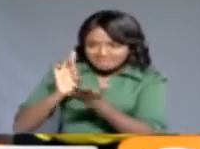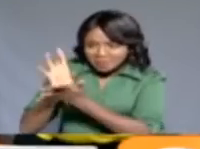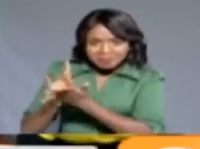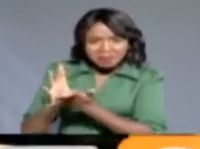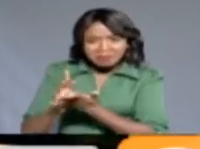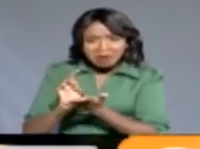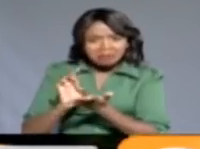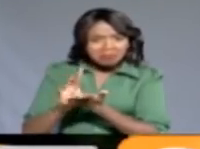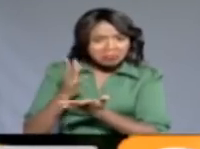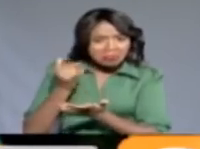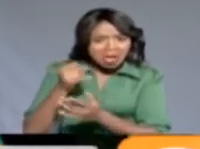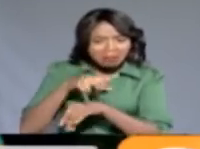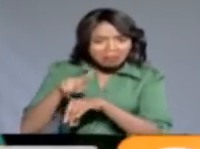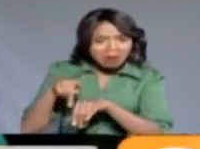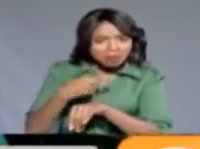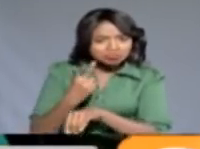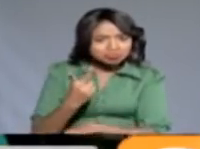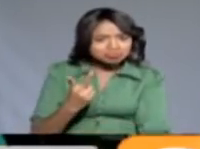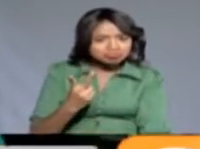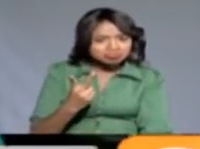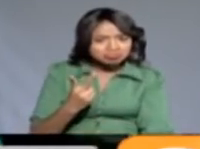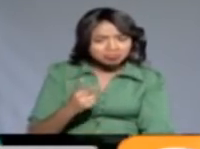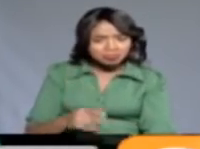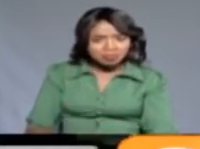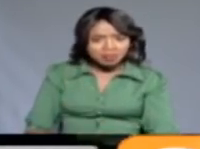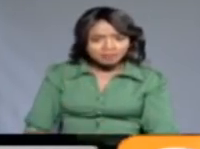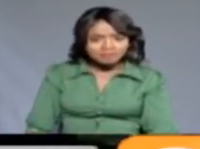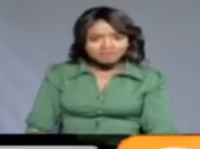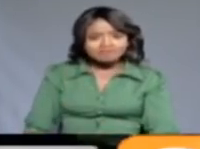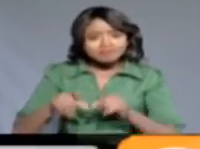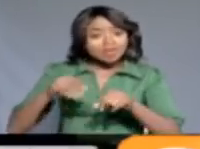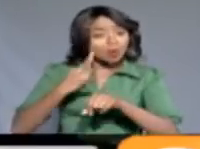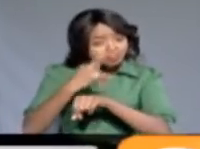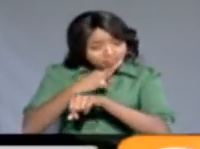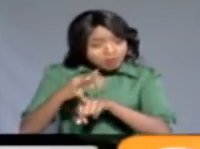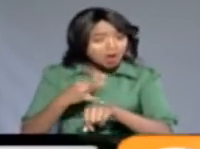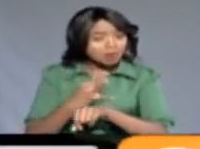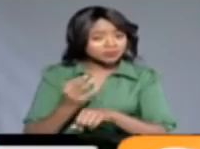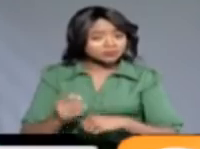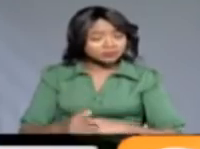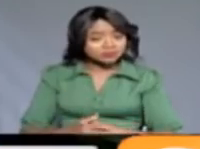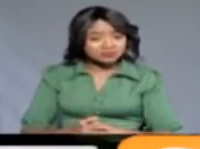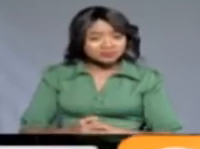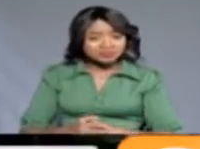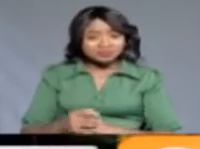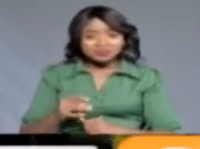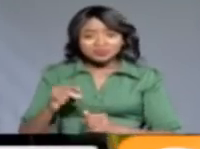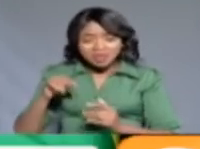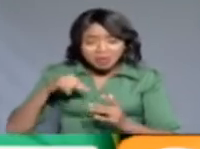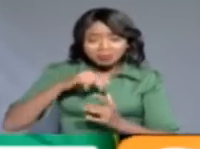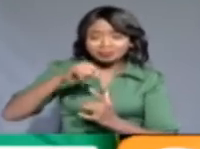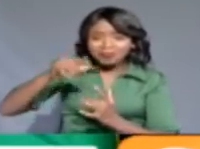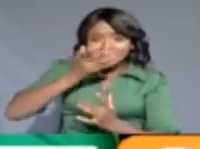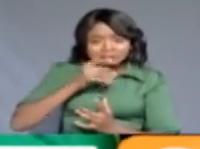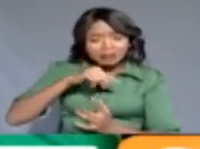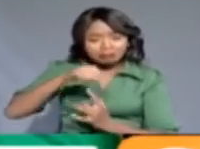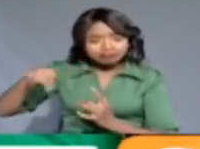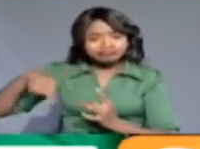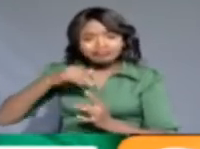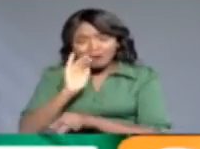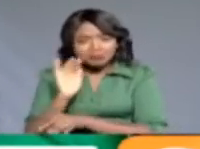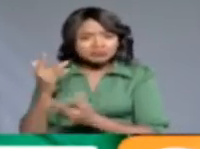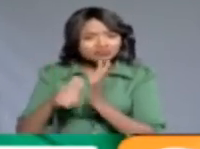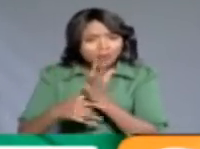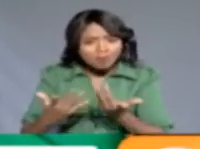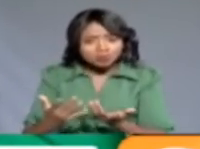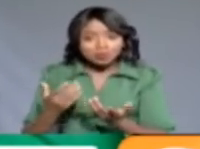more than 2 hours. We have been turning, this is almost 3 hours now. We have been going around the stadium. They're trying to use the old